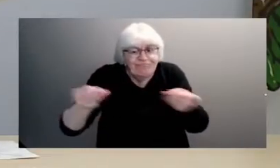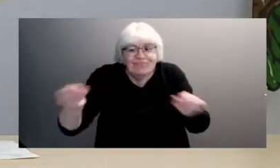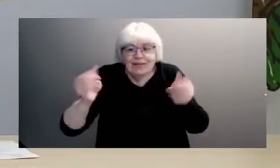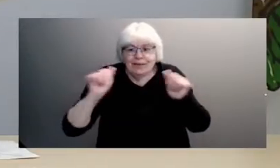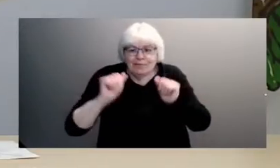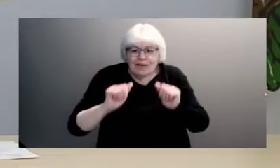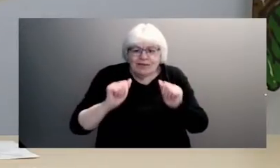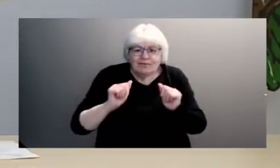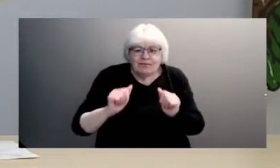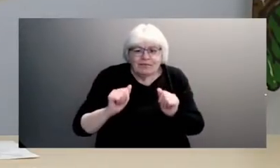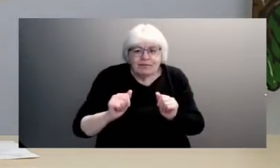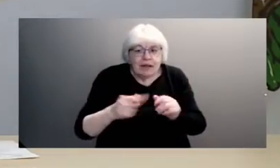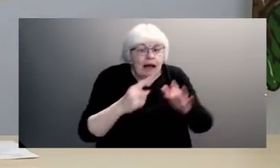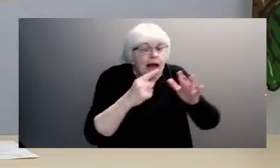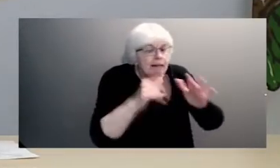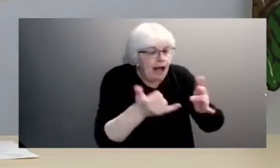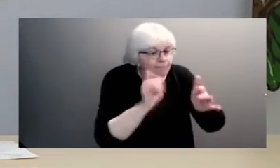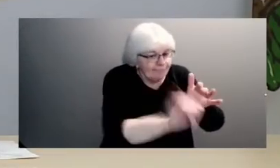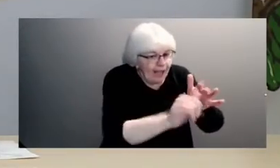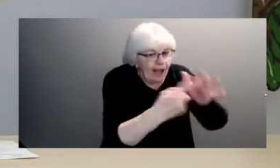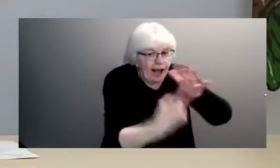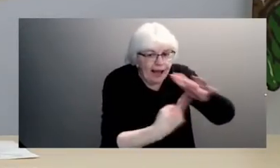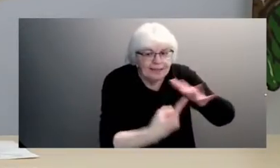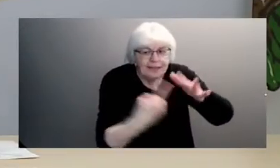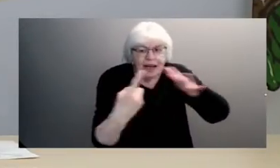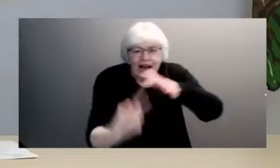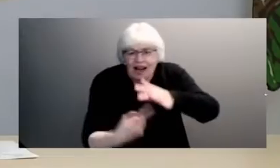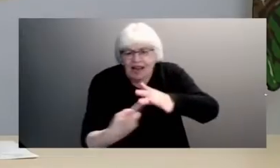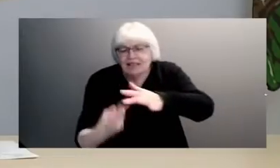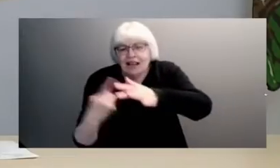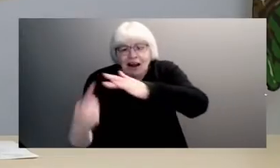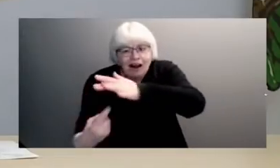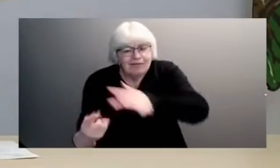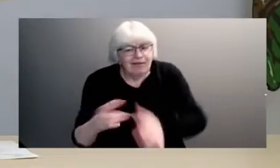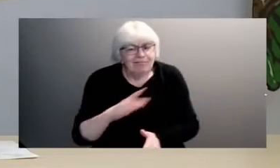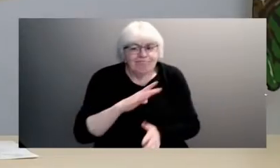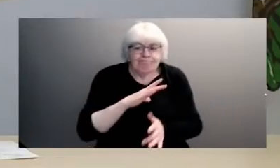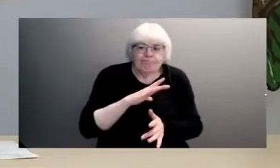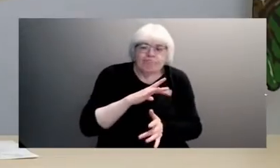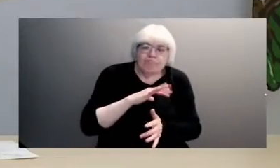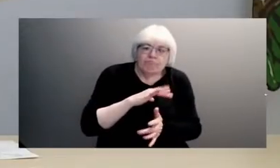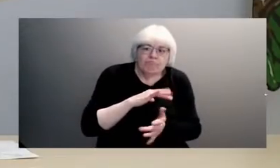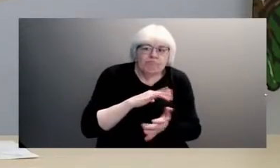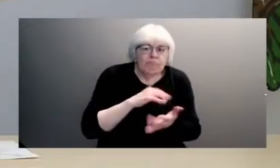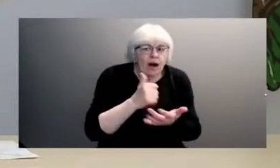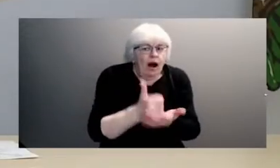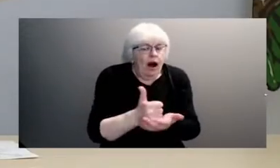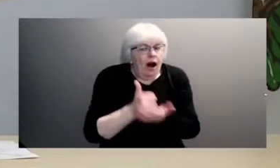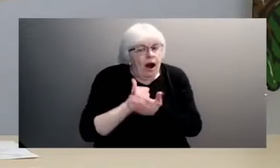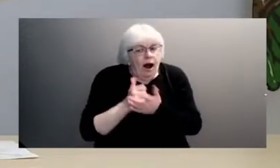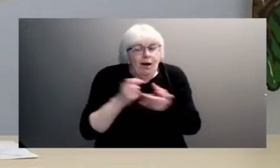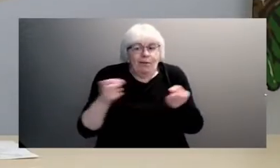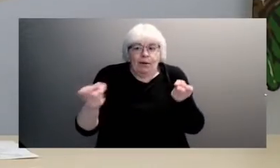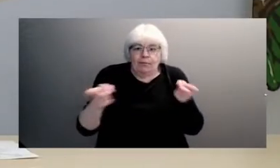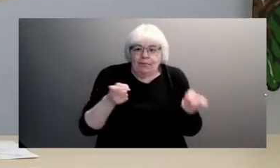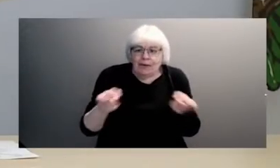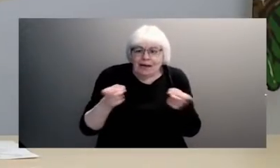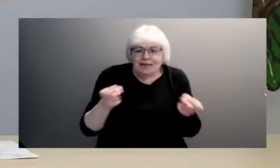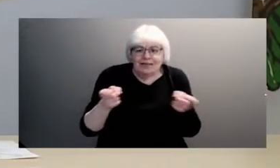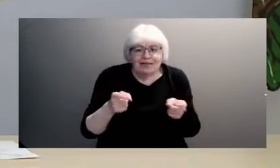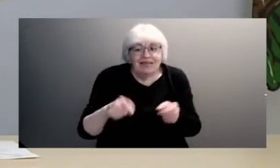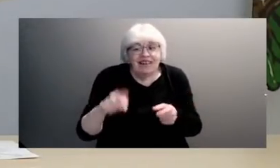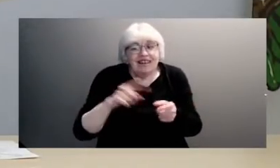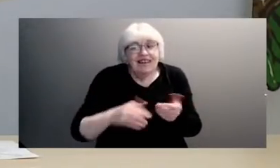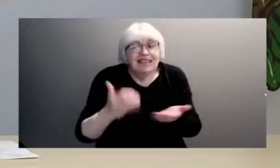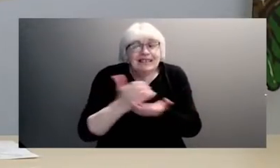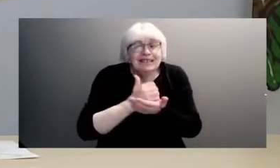really, but if we get so many cases like they're expecting in some provinces, how are we going to manage